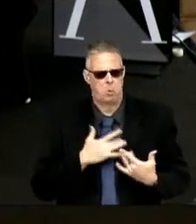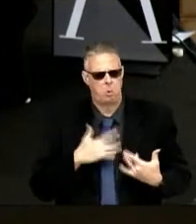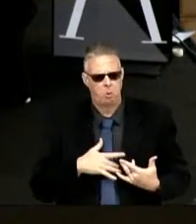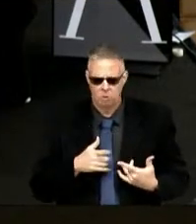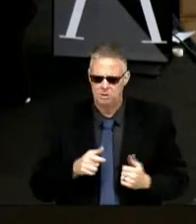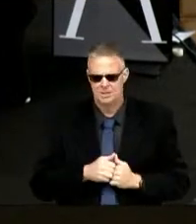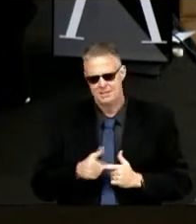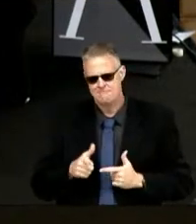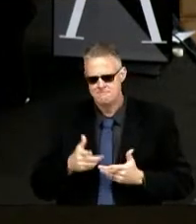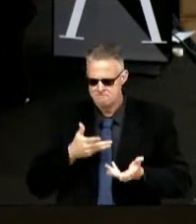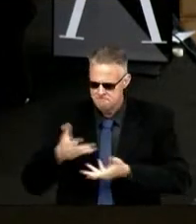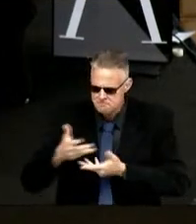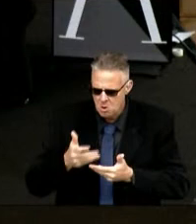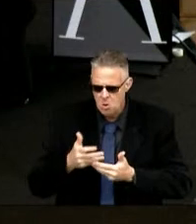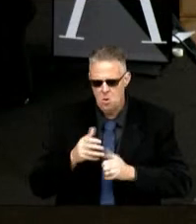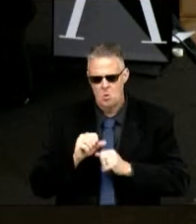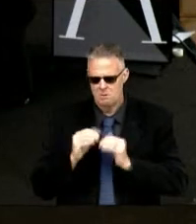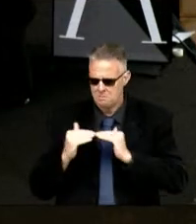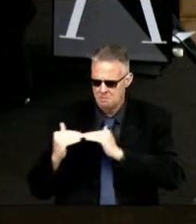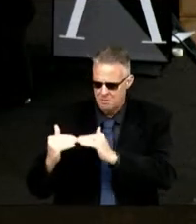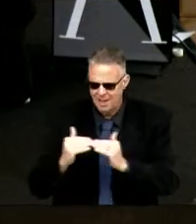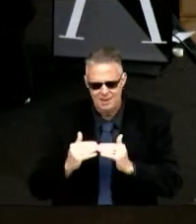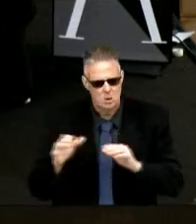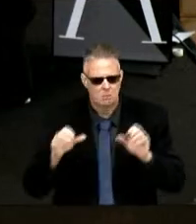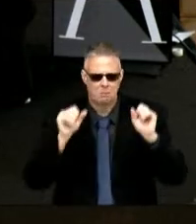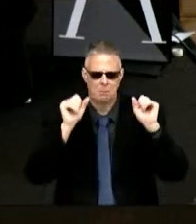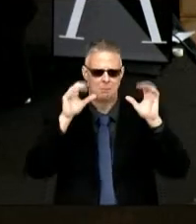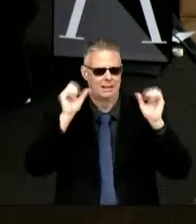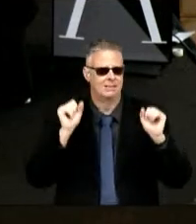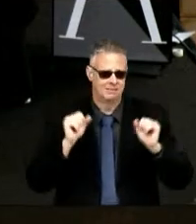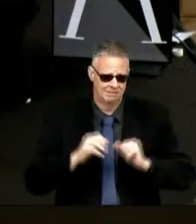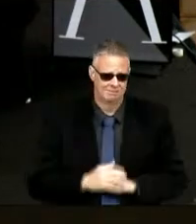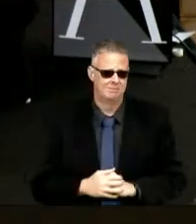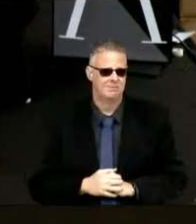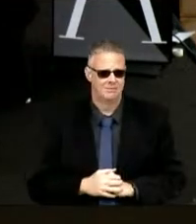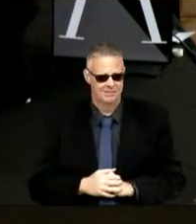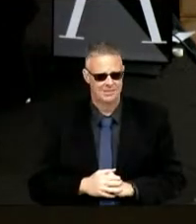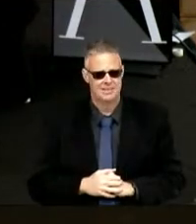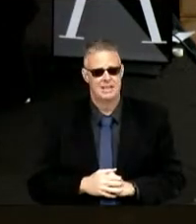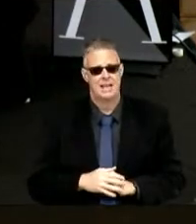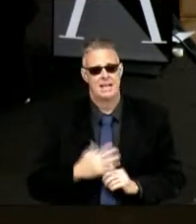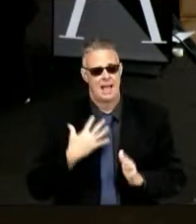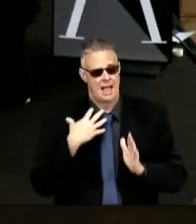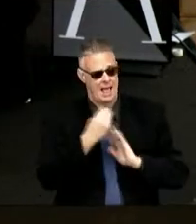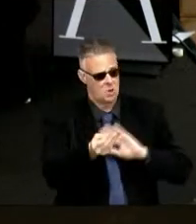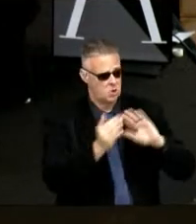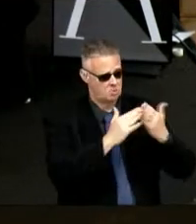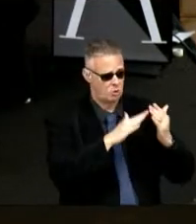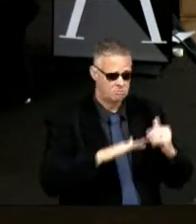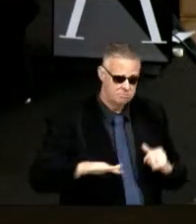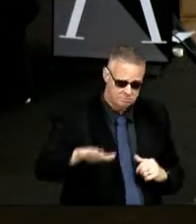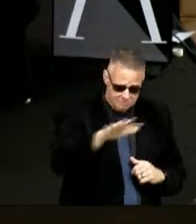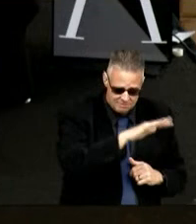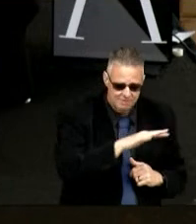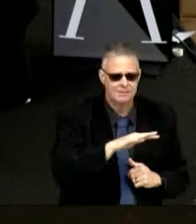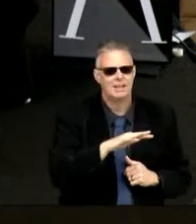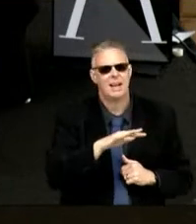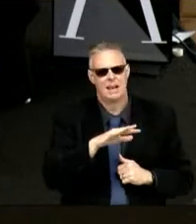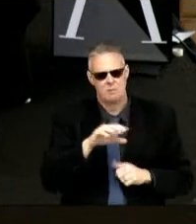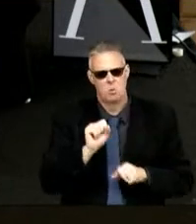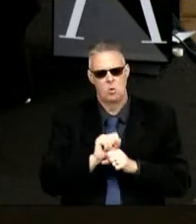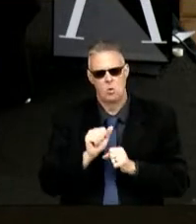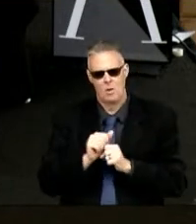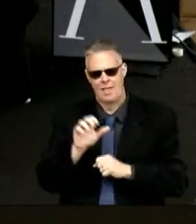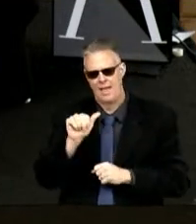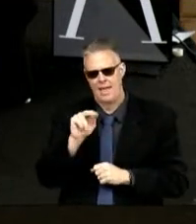and teaching peers and has done an amazing job, both out in the community and working with